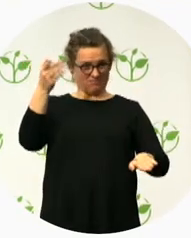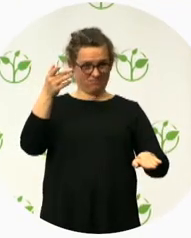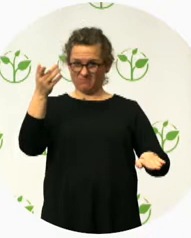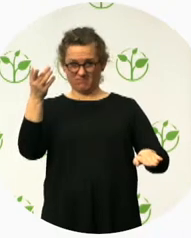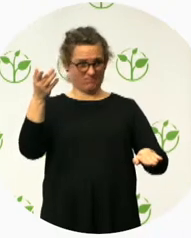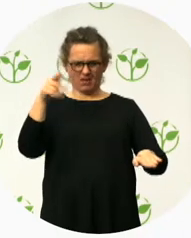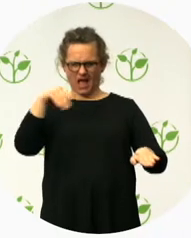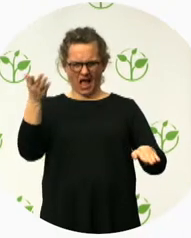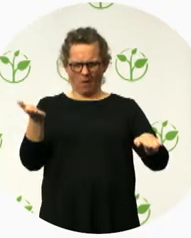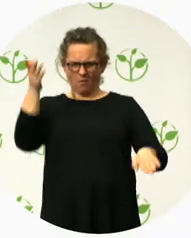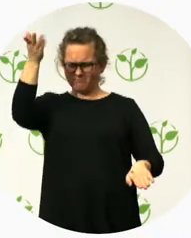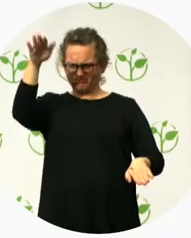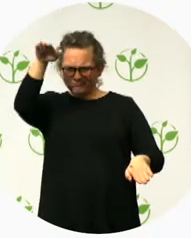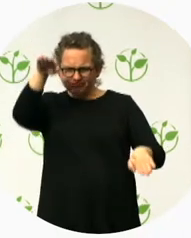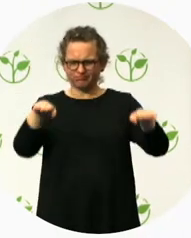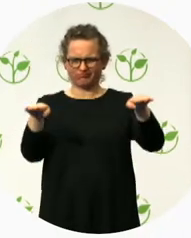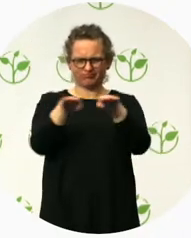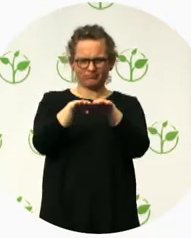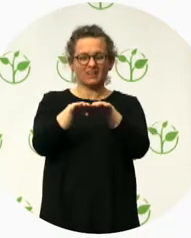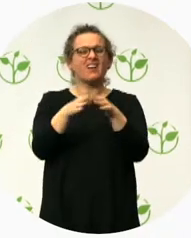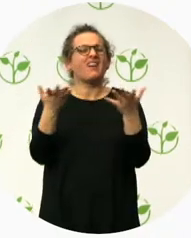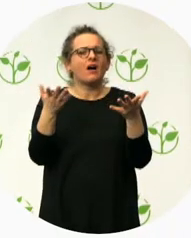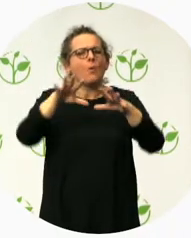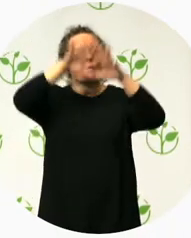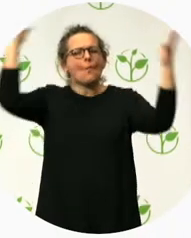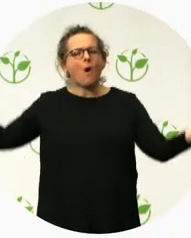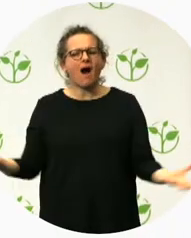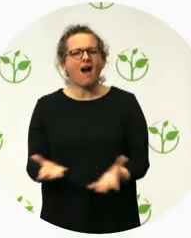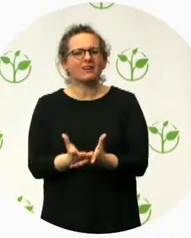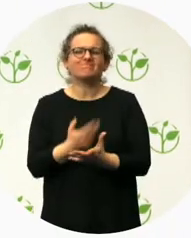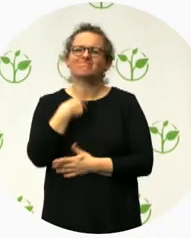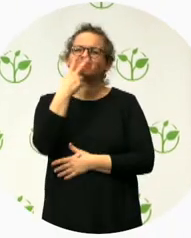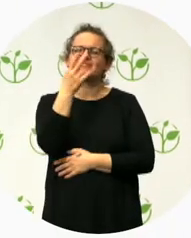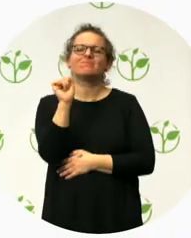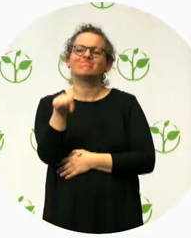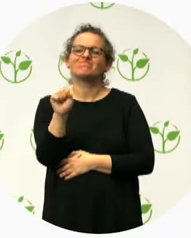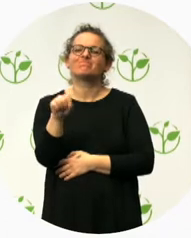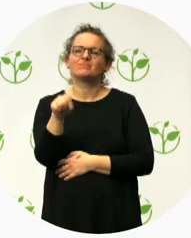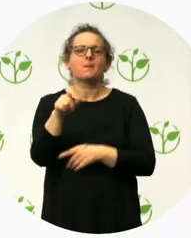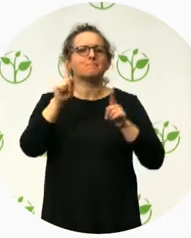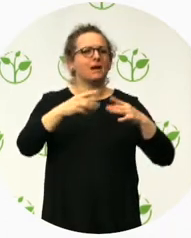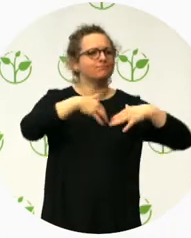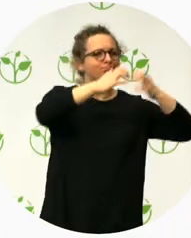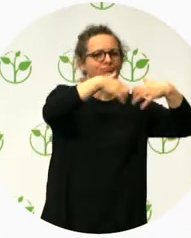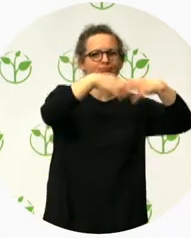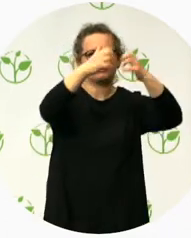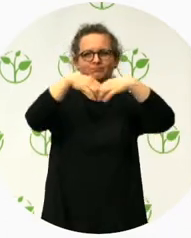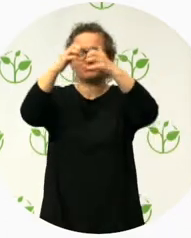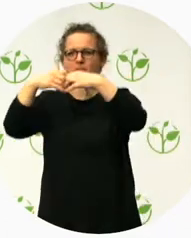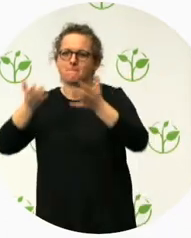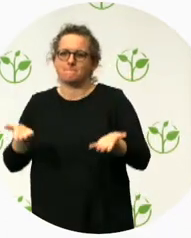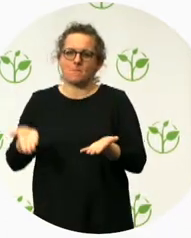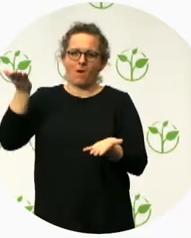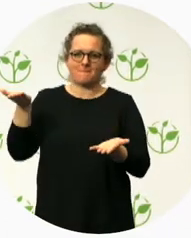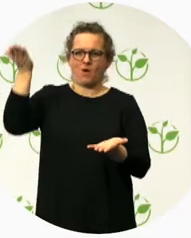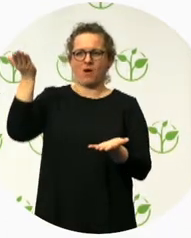business leadership to stand with us and for us. And I really, really push those buttons on that. And for me, we